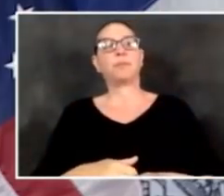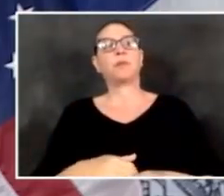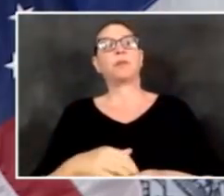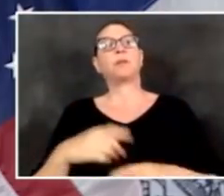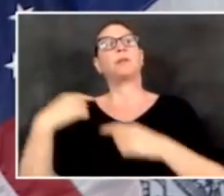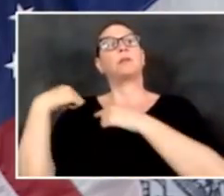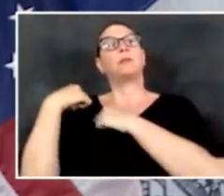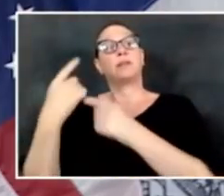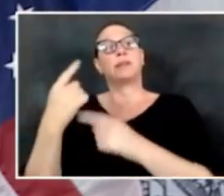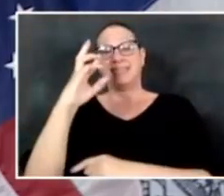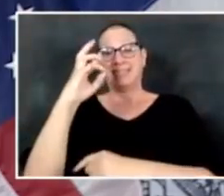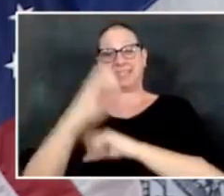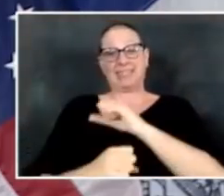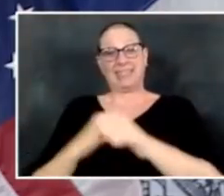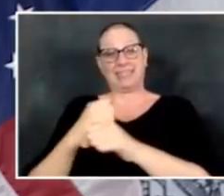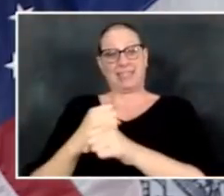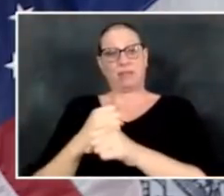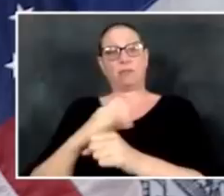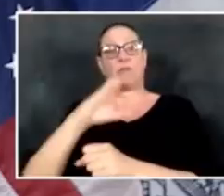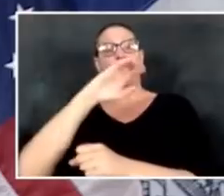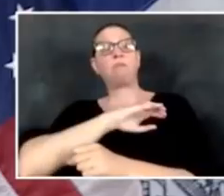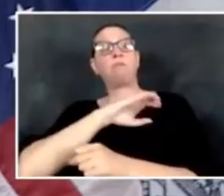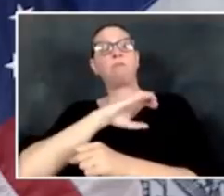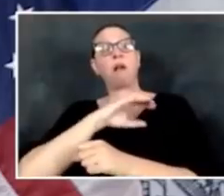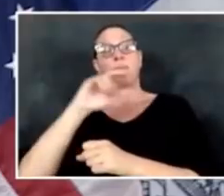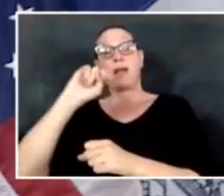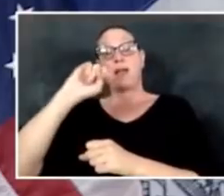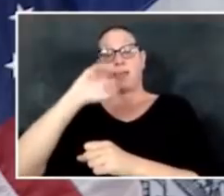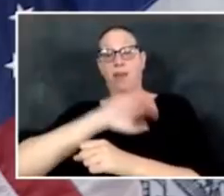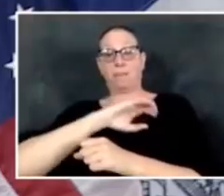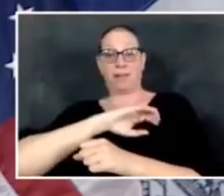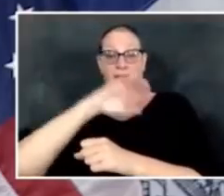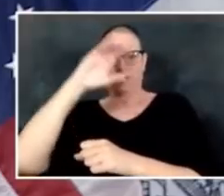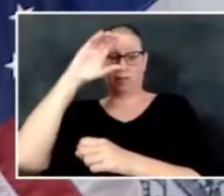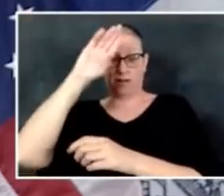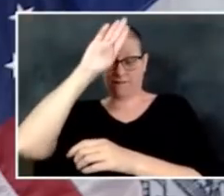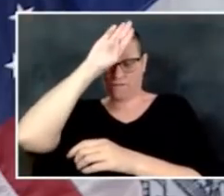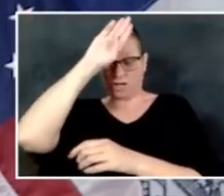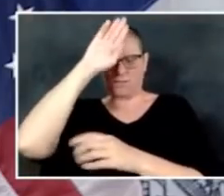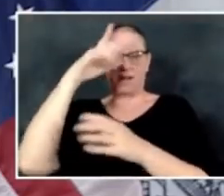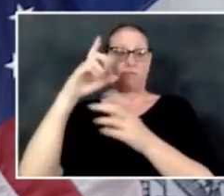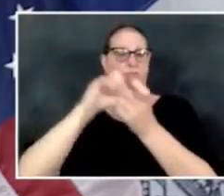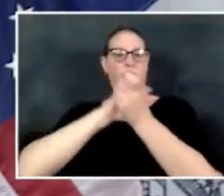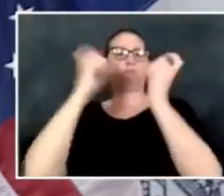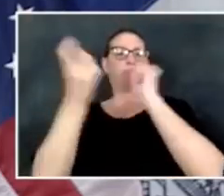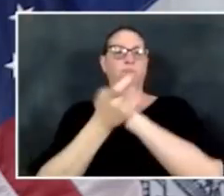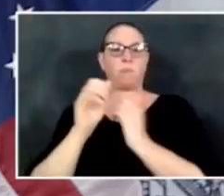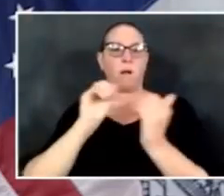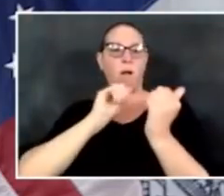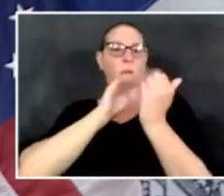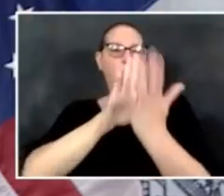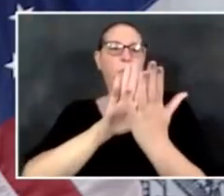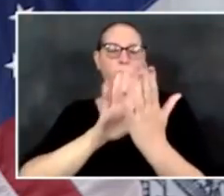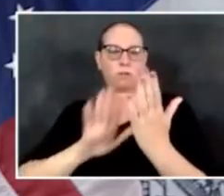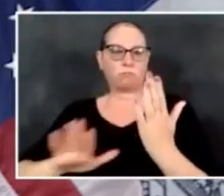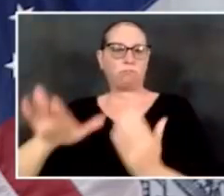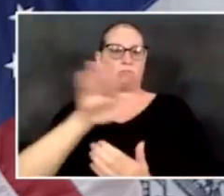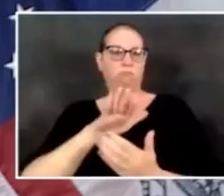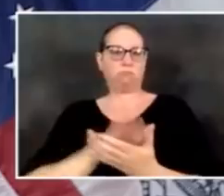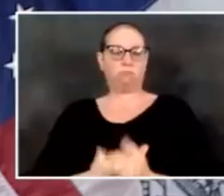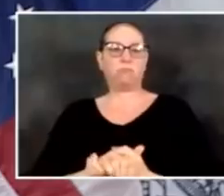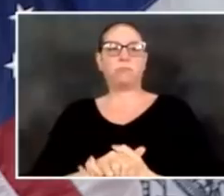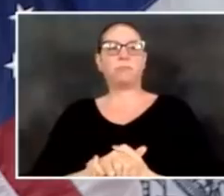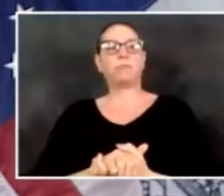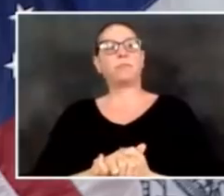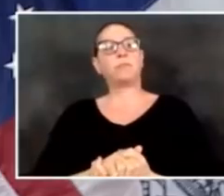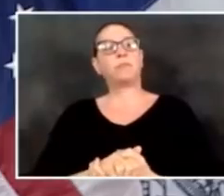an action that is trackable, we will get that data out. I want people to see just how clearly enforcement is